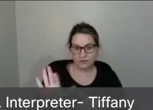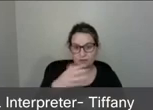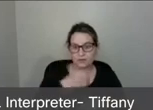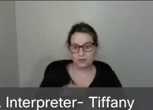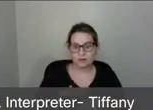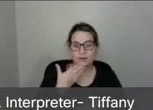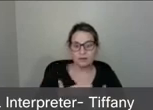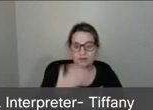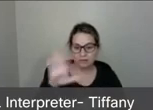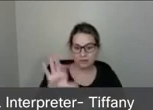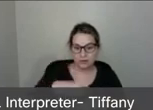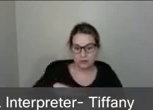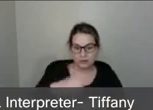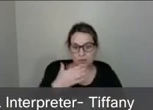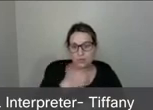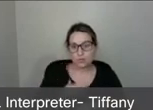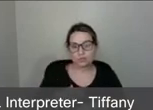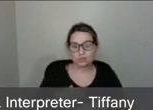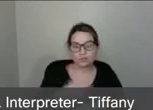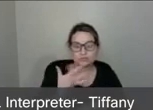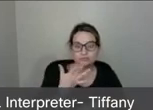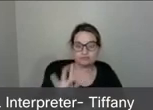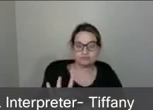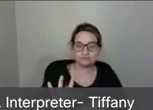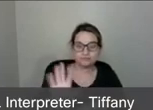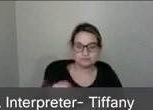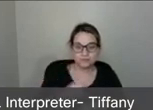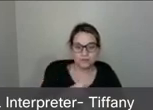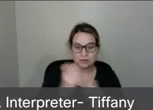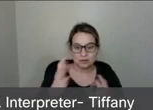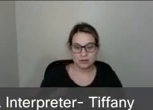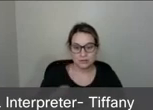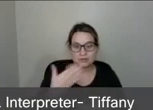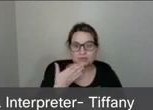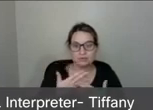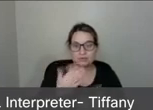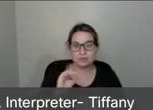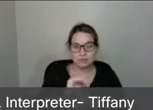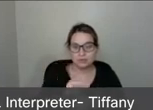you for your time, and I wish you luck in making your decisions. Good night.